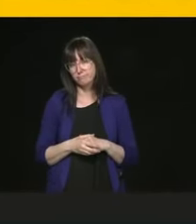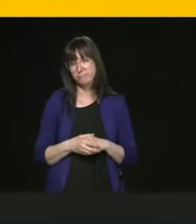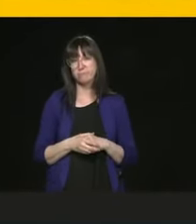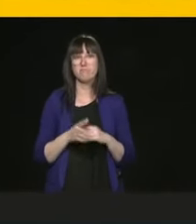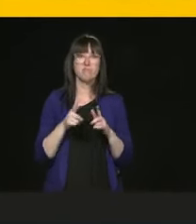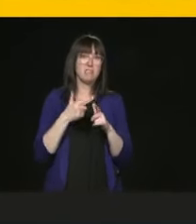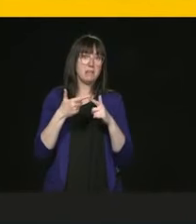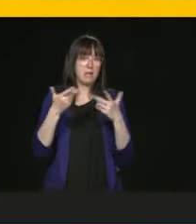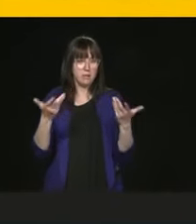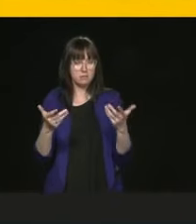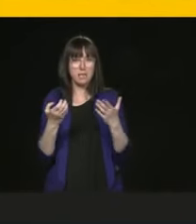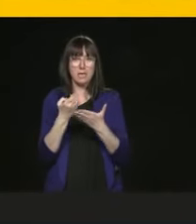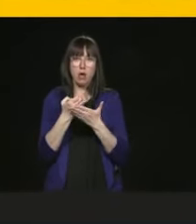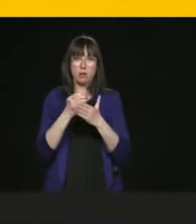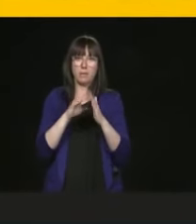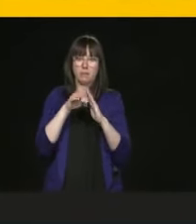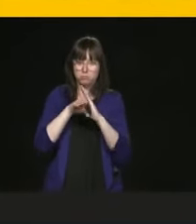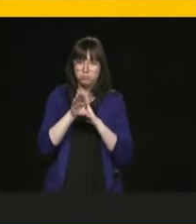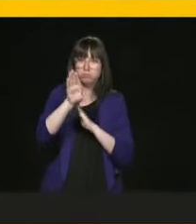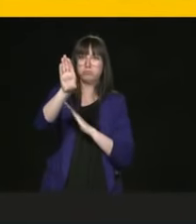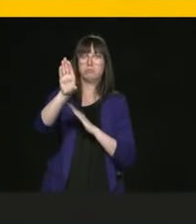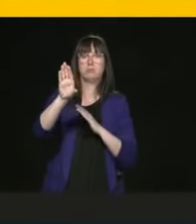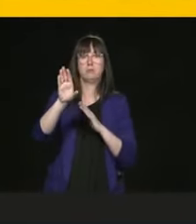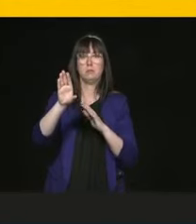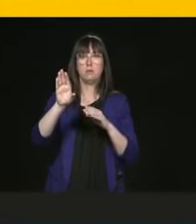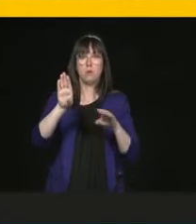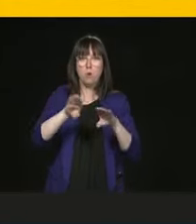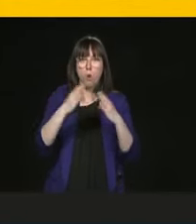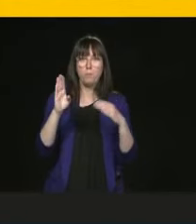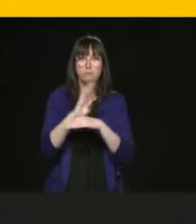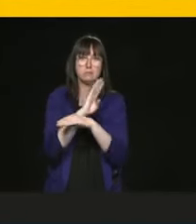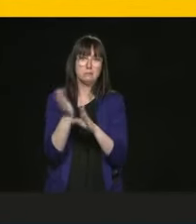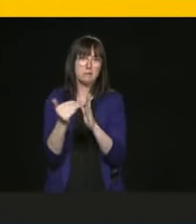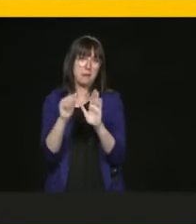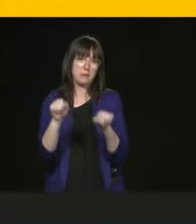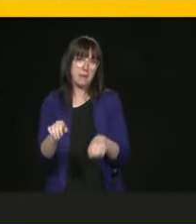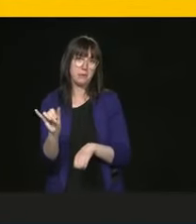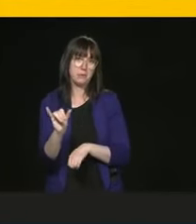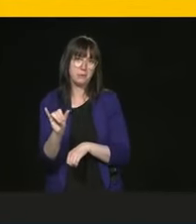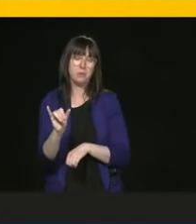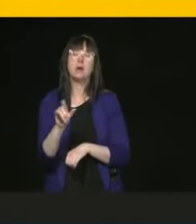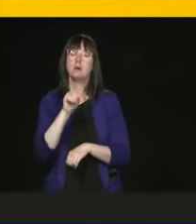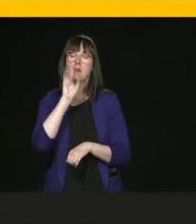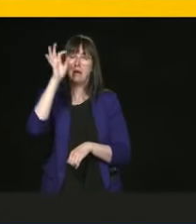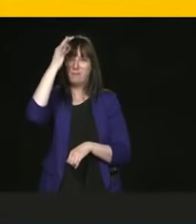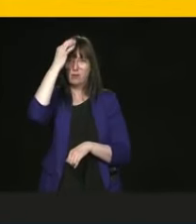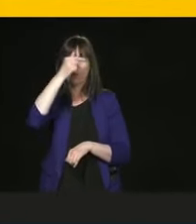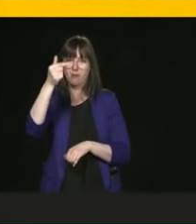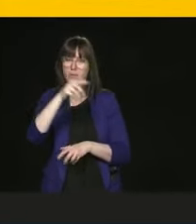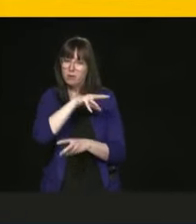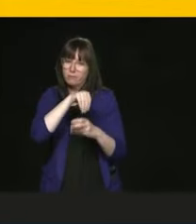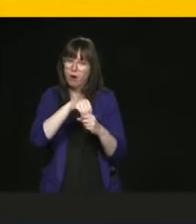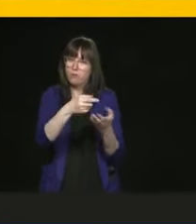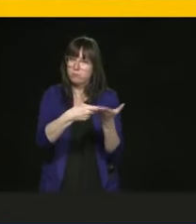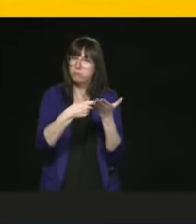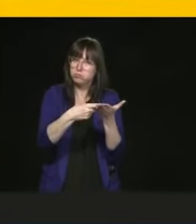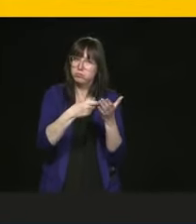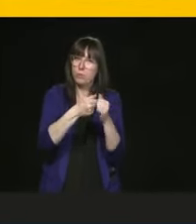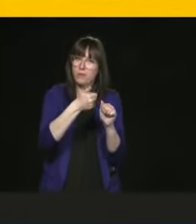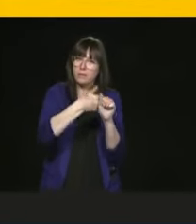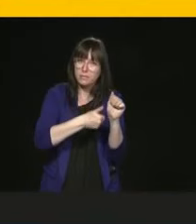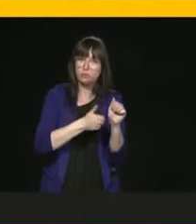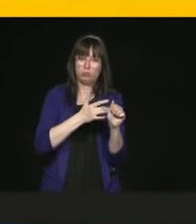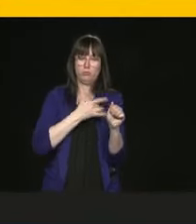or restarting the economy. This is something that the federal government is very much engaged in with the